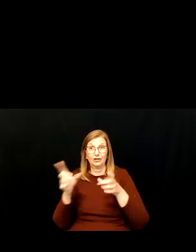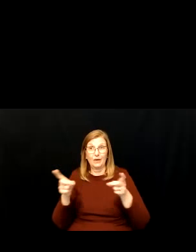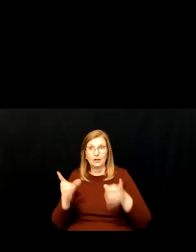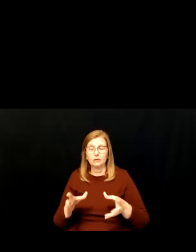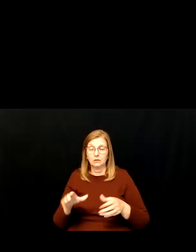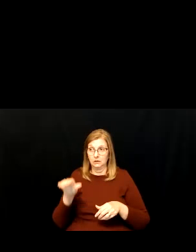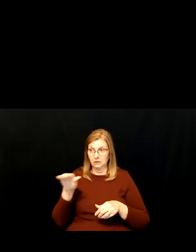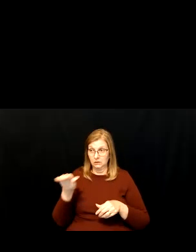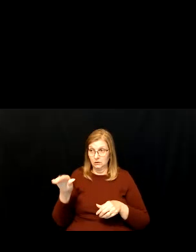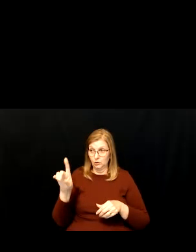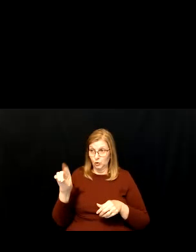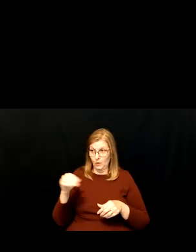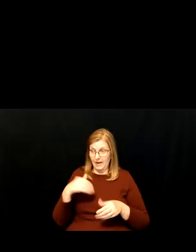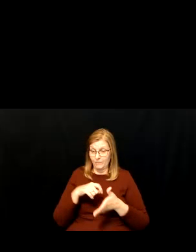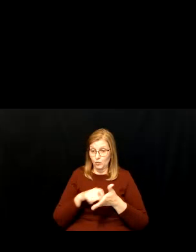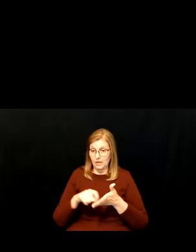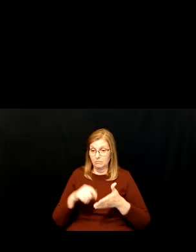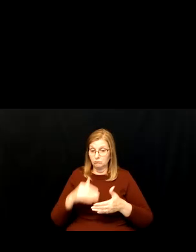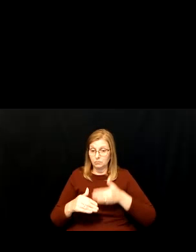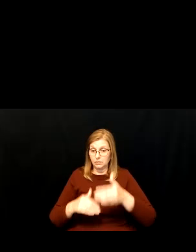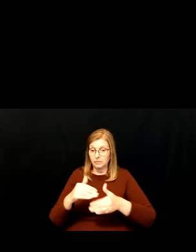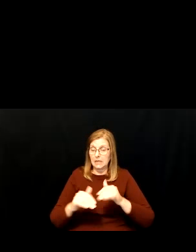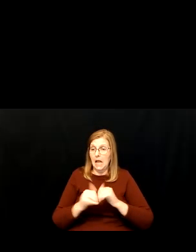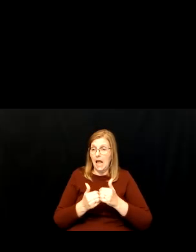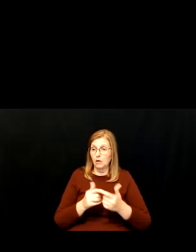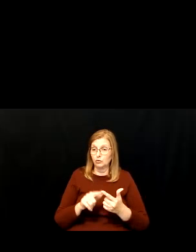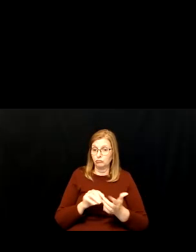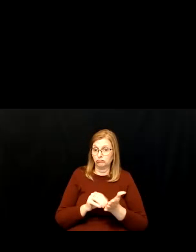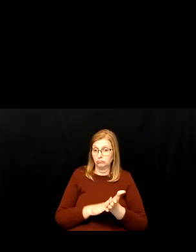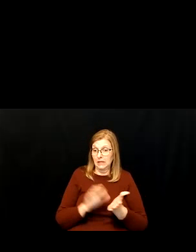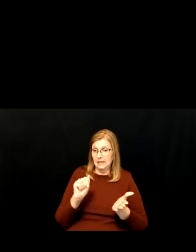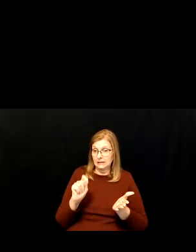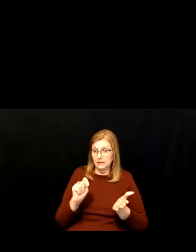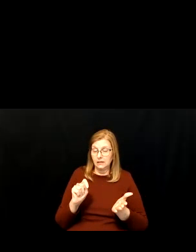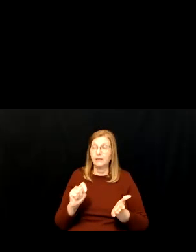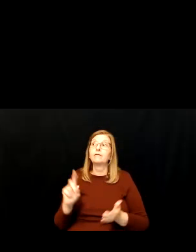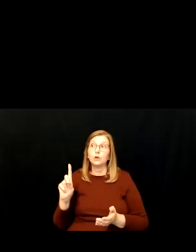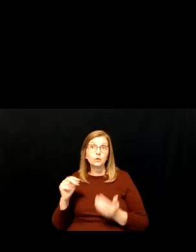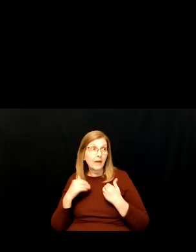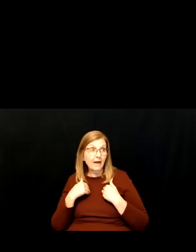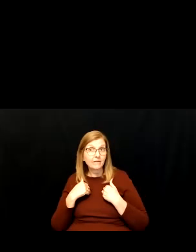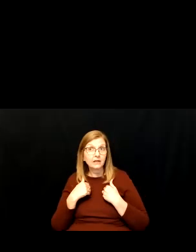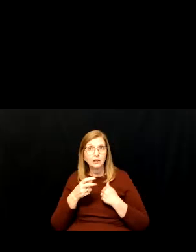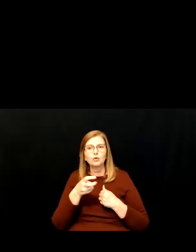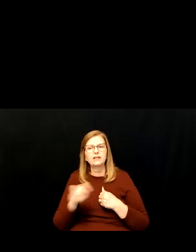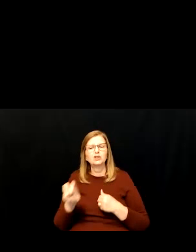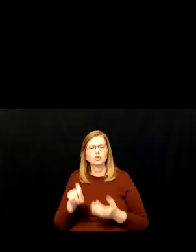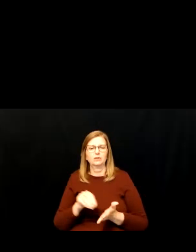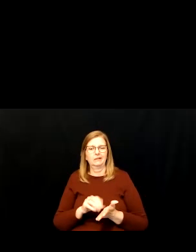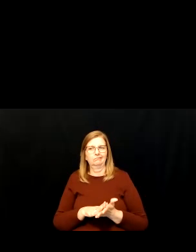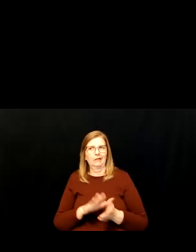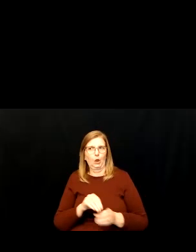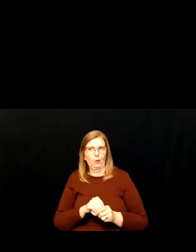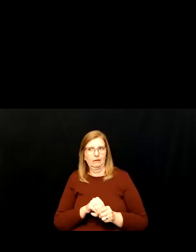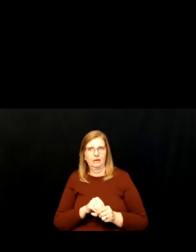we have written operational procedures for assistive technology? Because if they do, transitions should be in there. And if